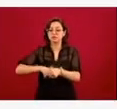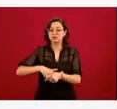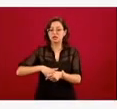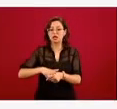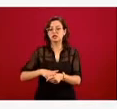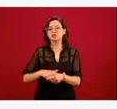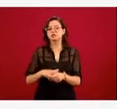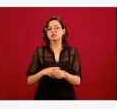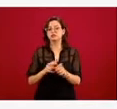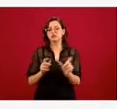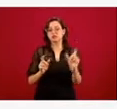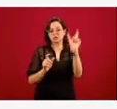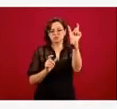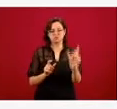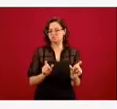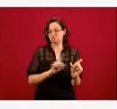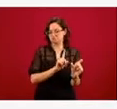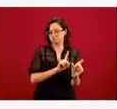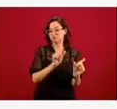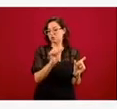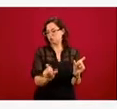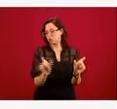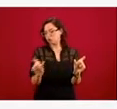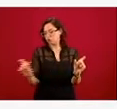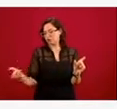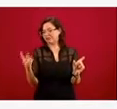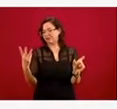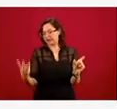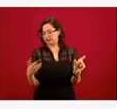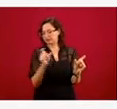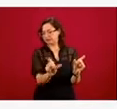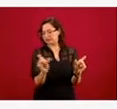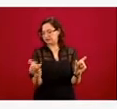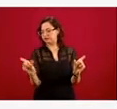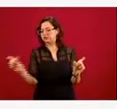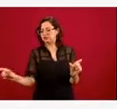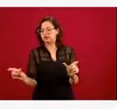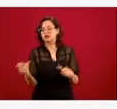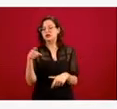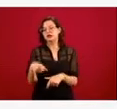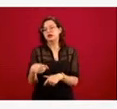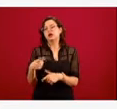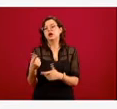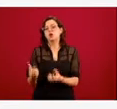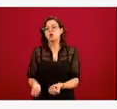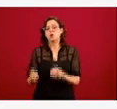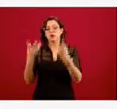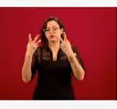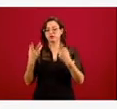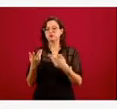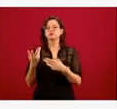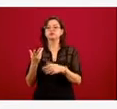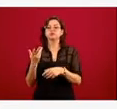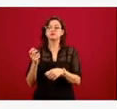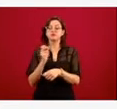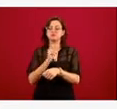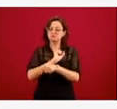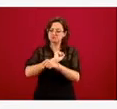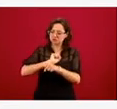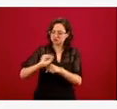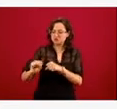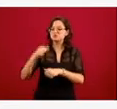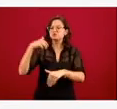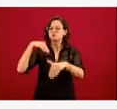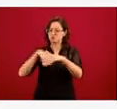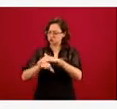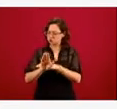the population that has been hospitalized at some point, what was their clinical status at the moment of being hospitalized.